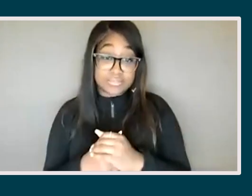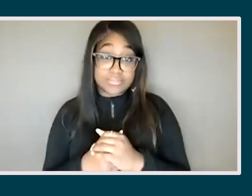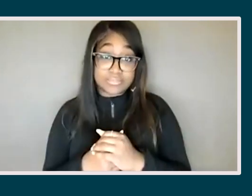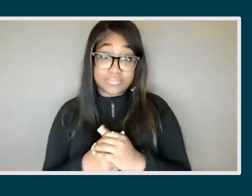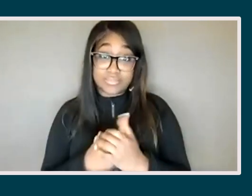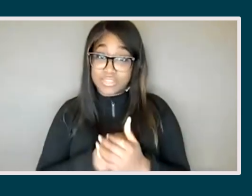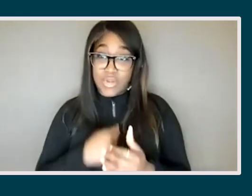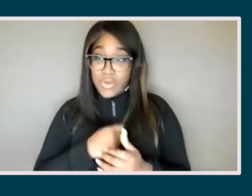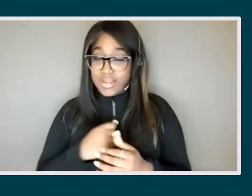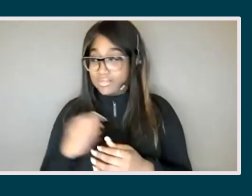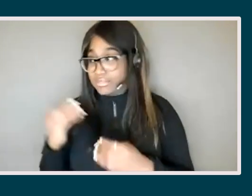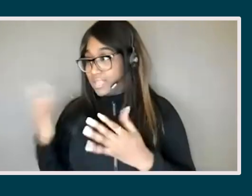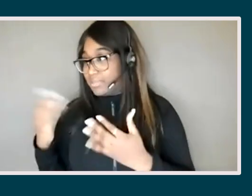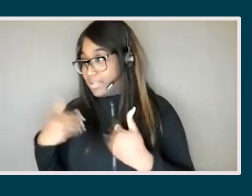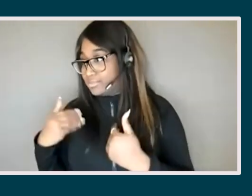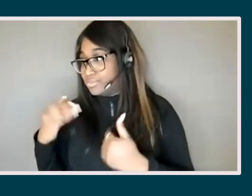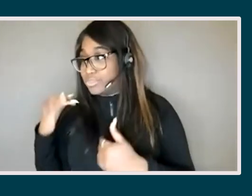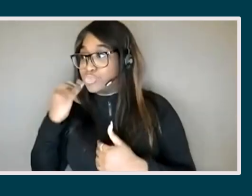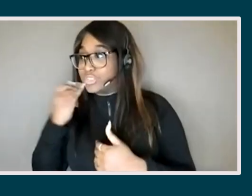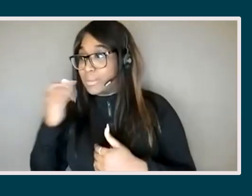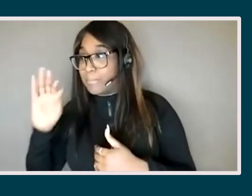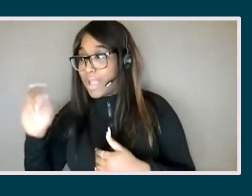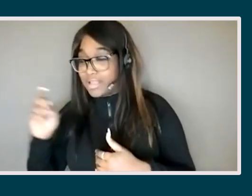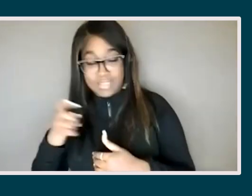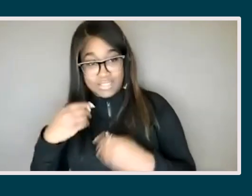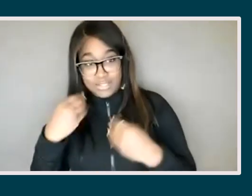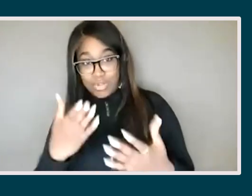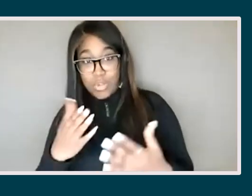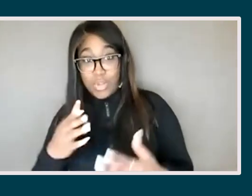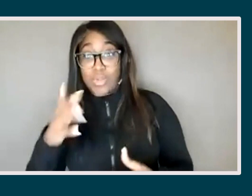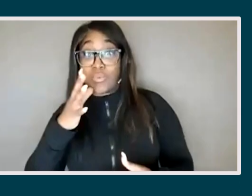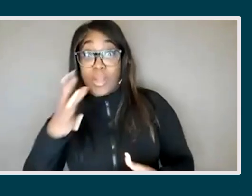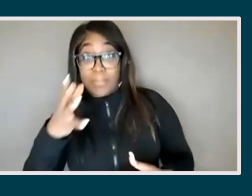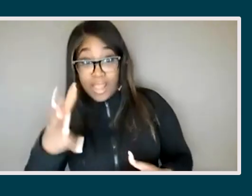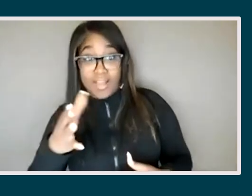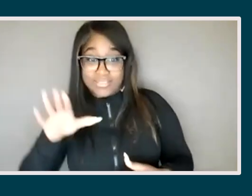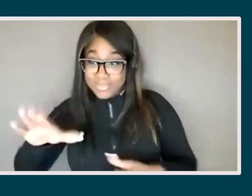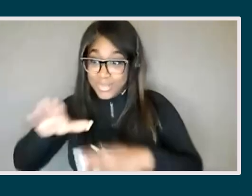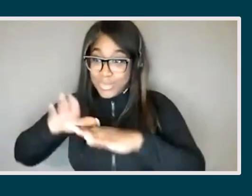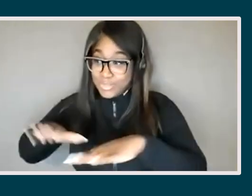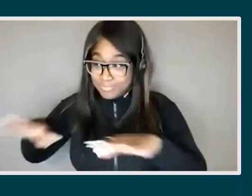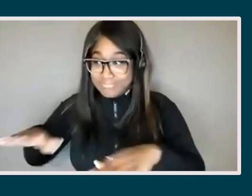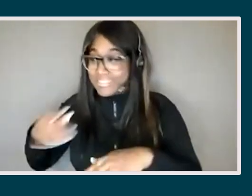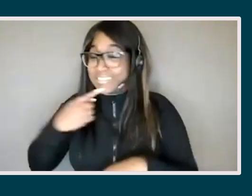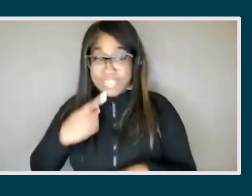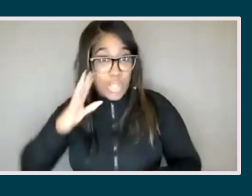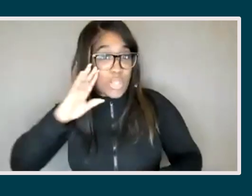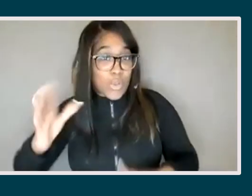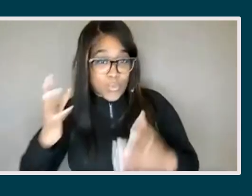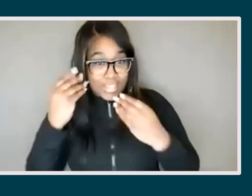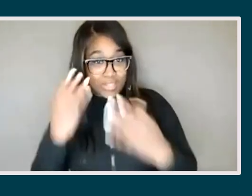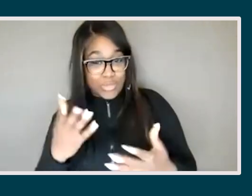Sorry, Grammy, your grandchildren are saying hello and want you to know that they're here. Laura, everything that